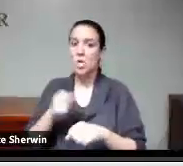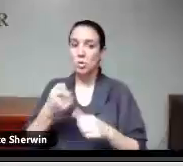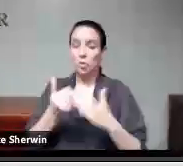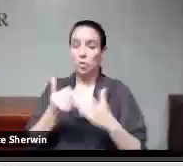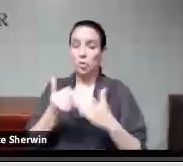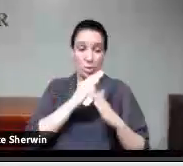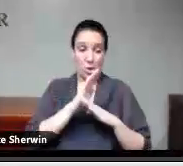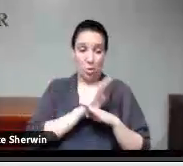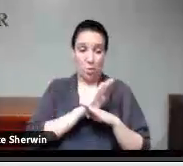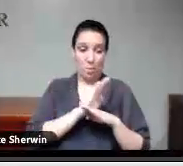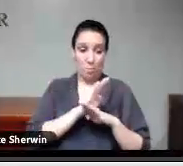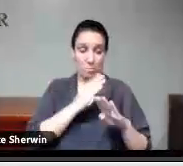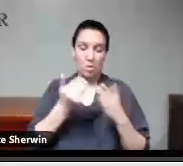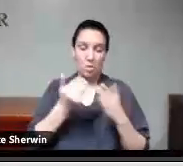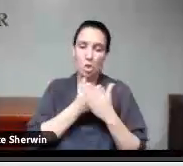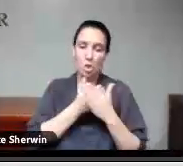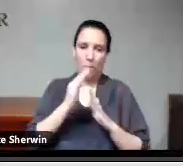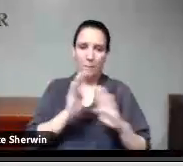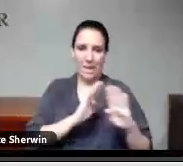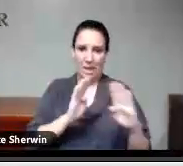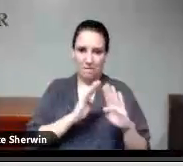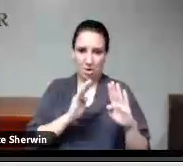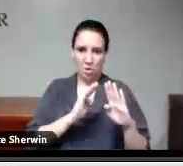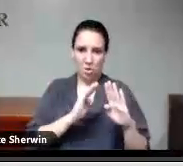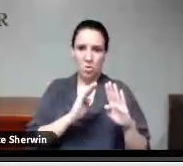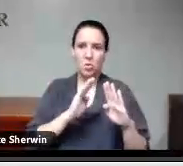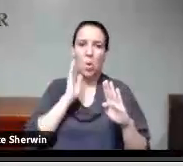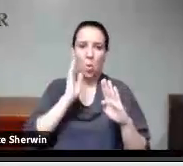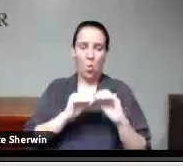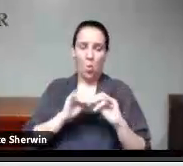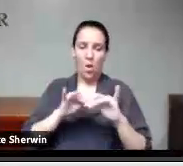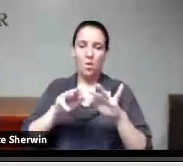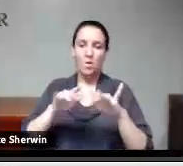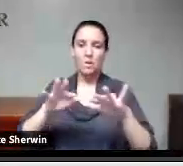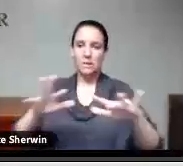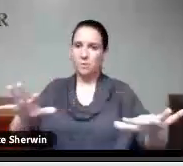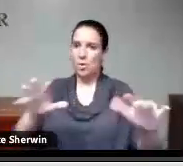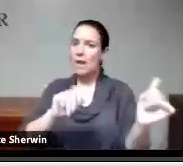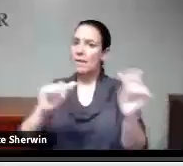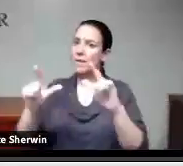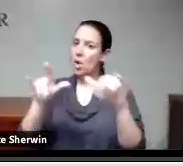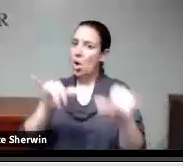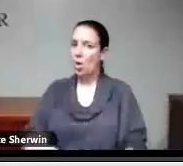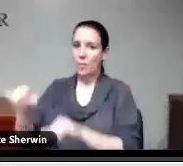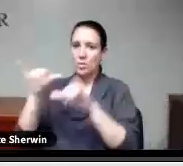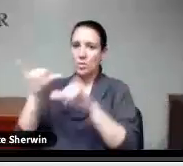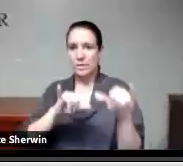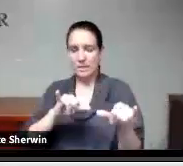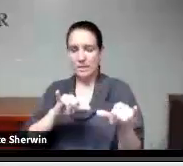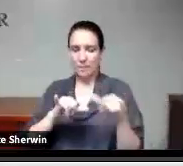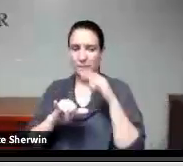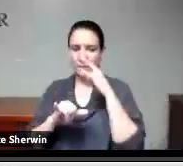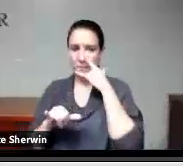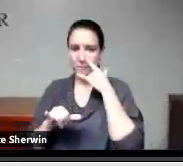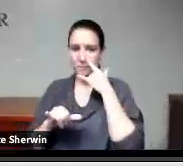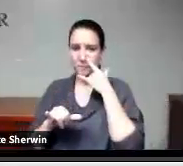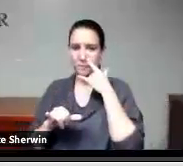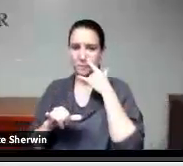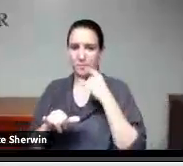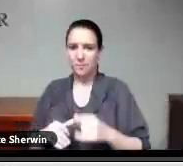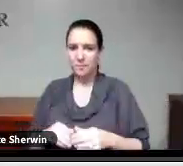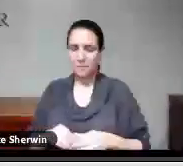new norm that are consistent with the things that you're teaching in your diversity trainings, and that are consistent with the